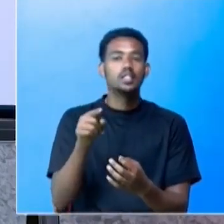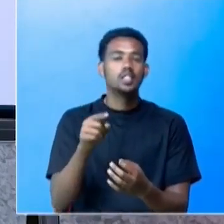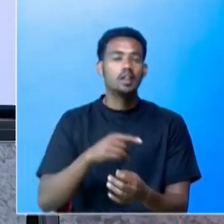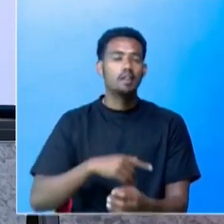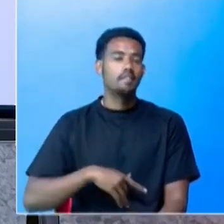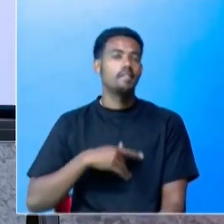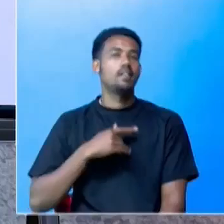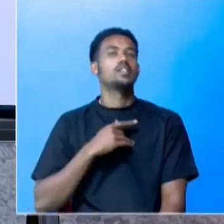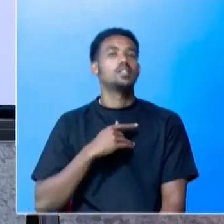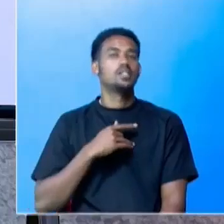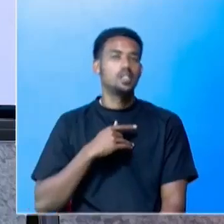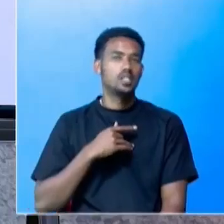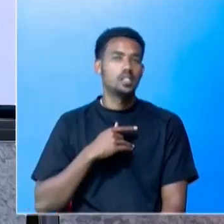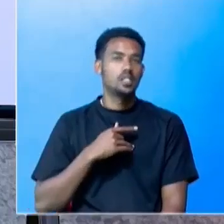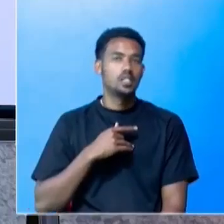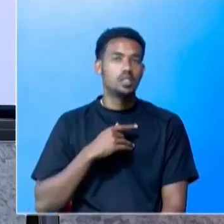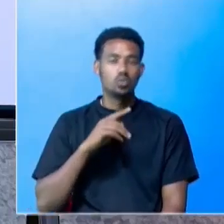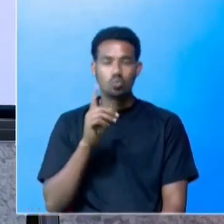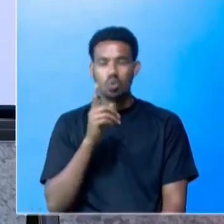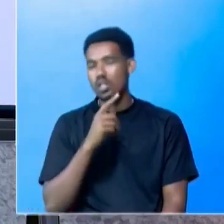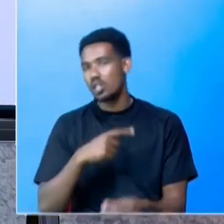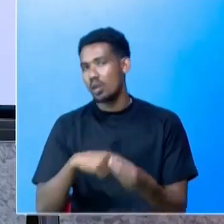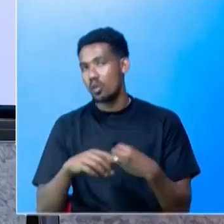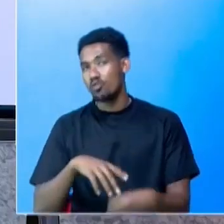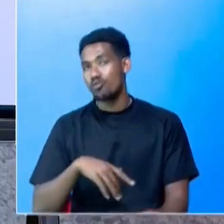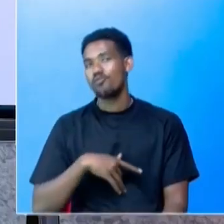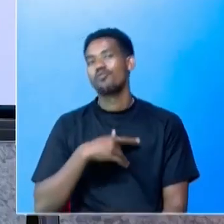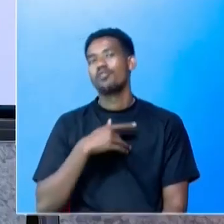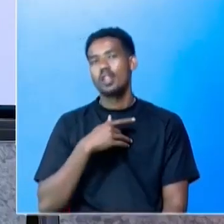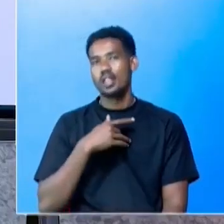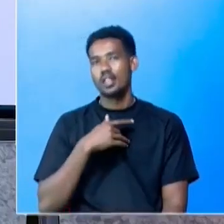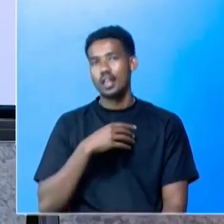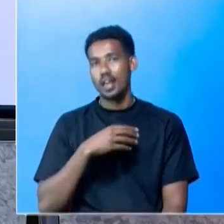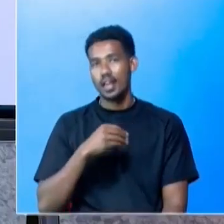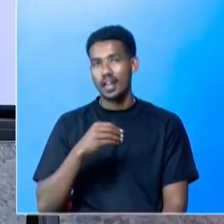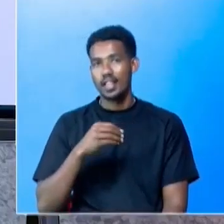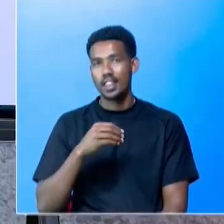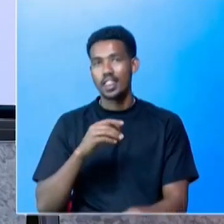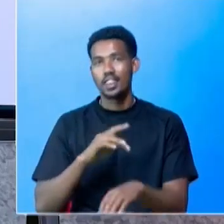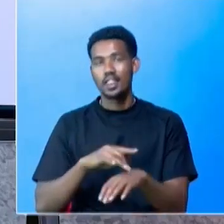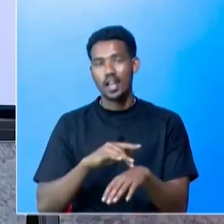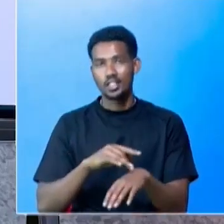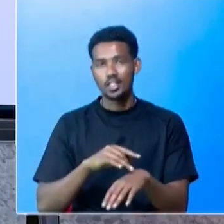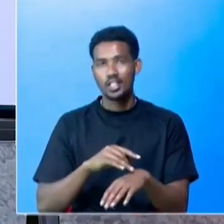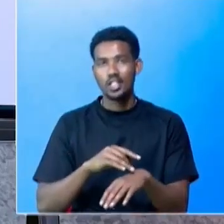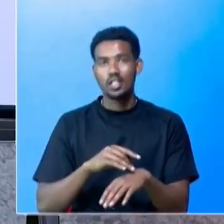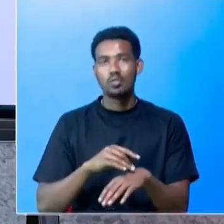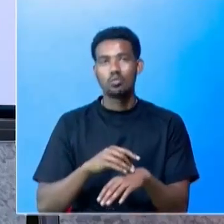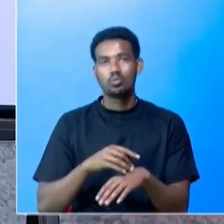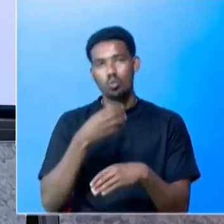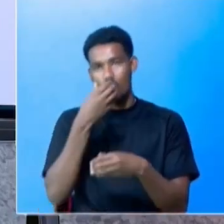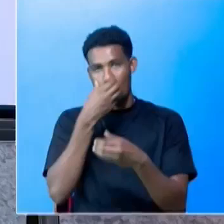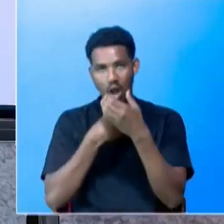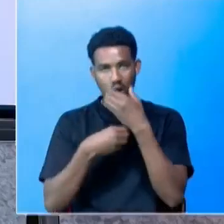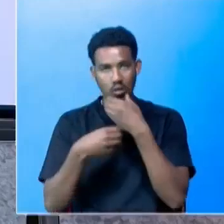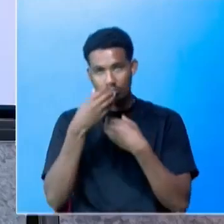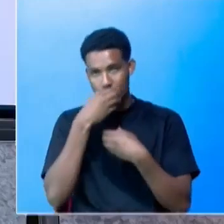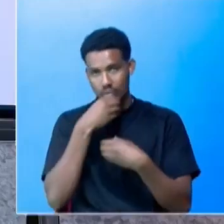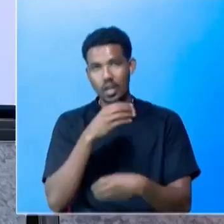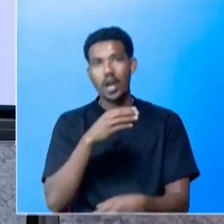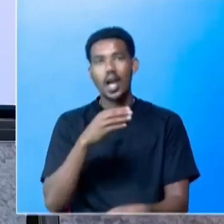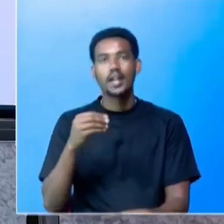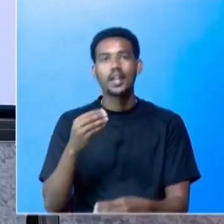feels what's about the feeling and also the touch. For example, warm